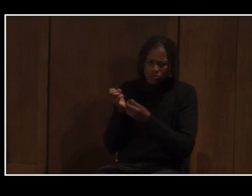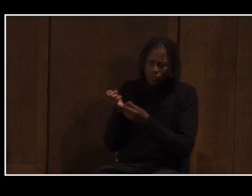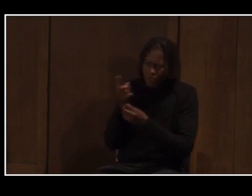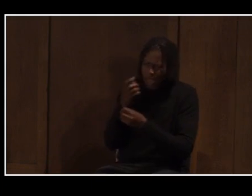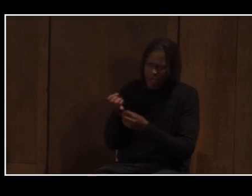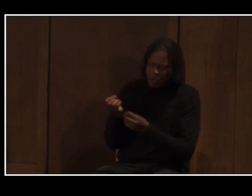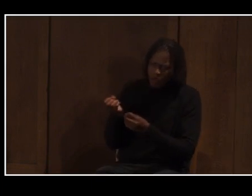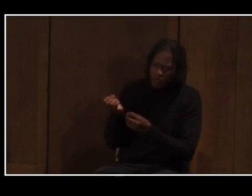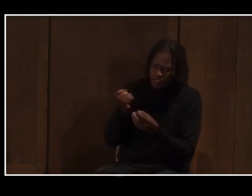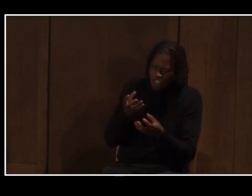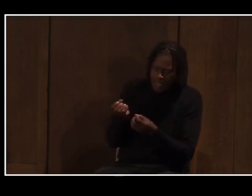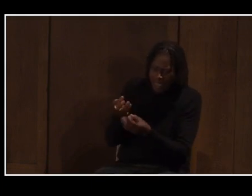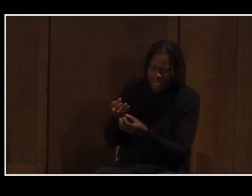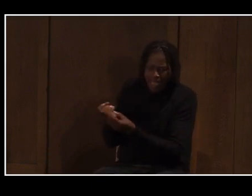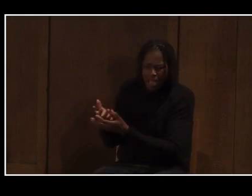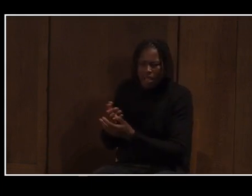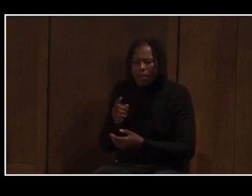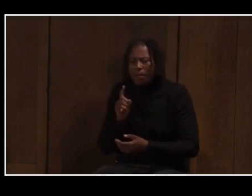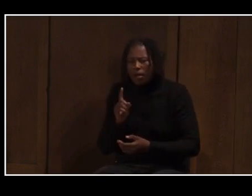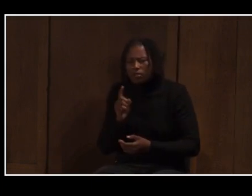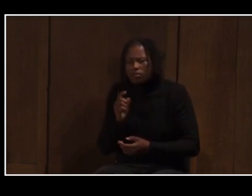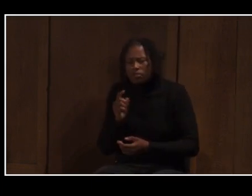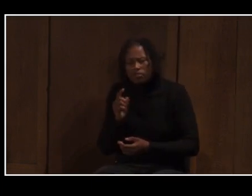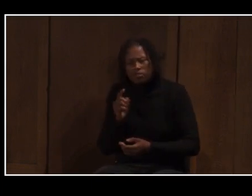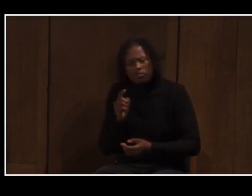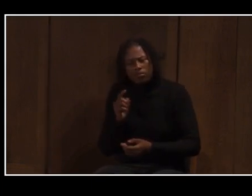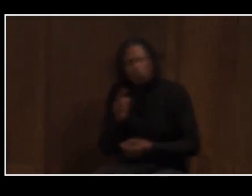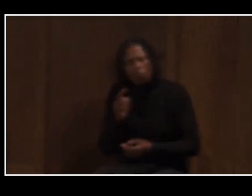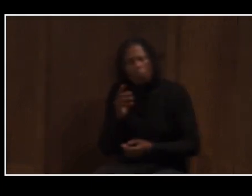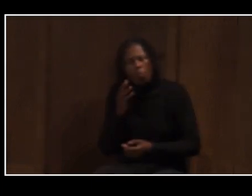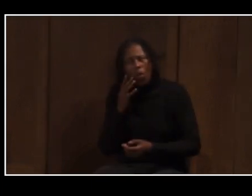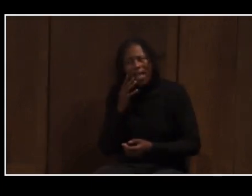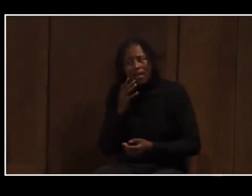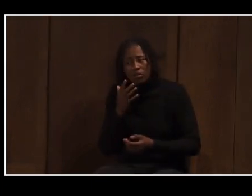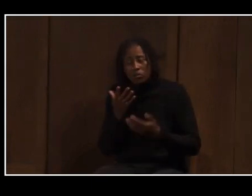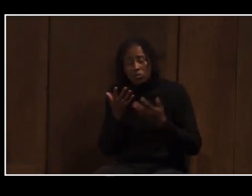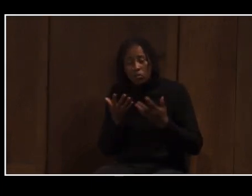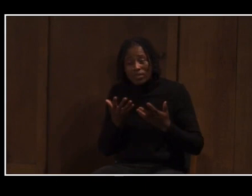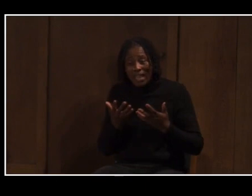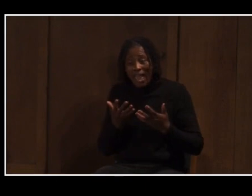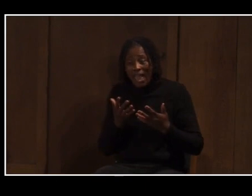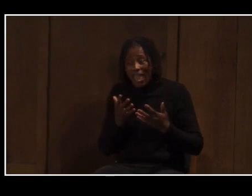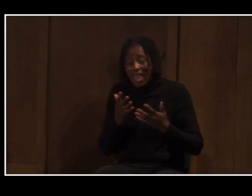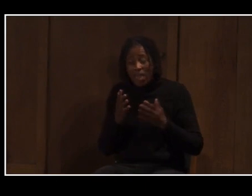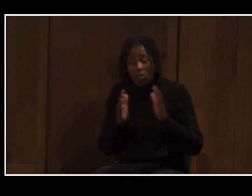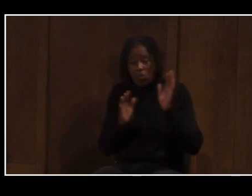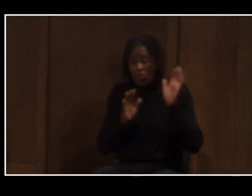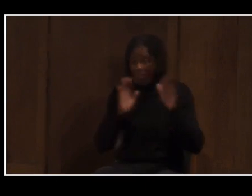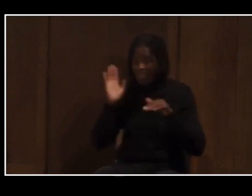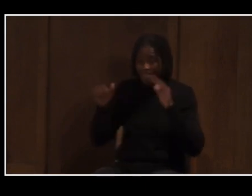please note this, that when you leave today, there is no doubt that